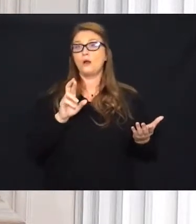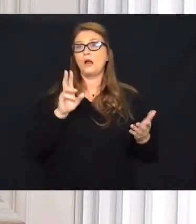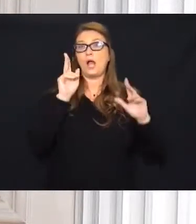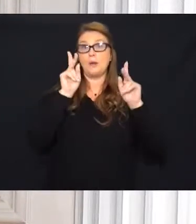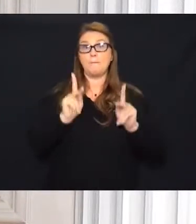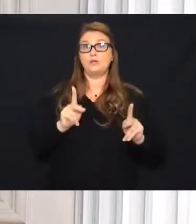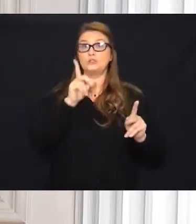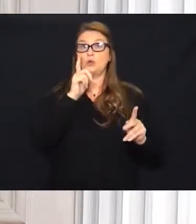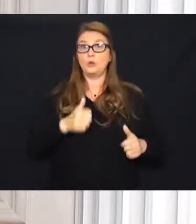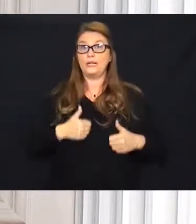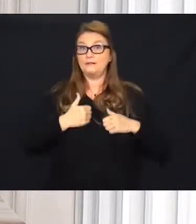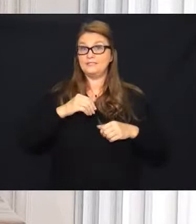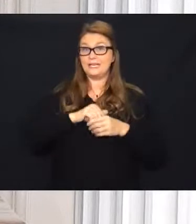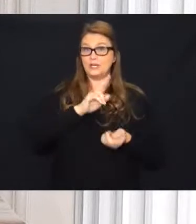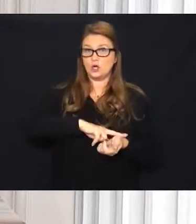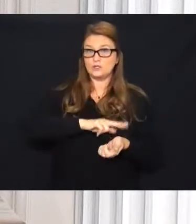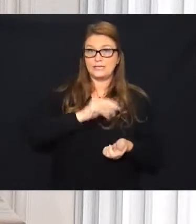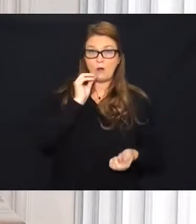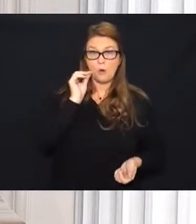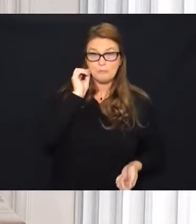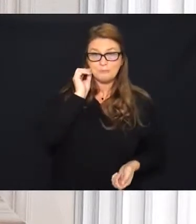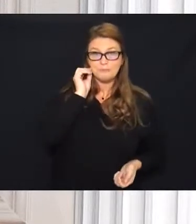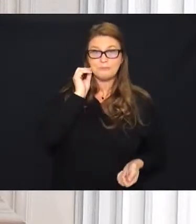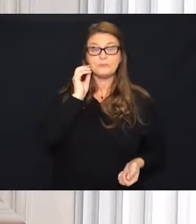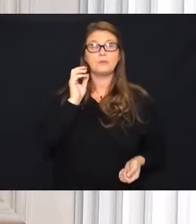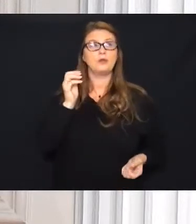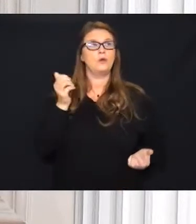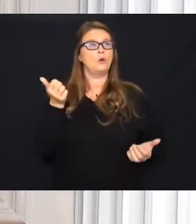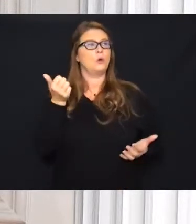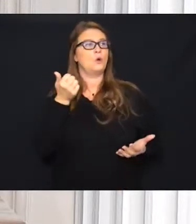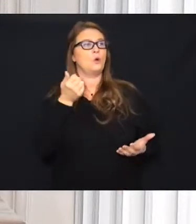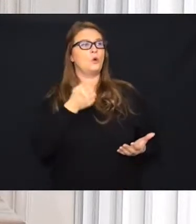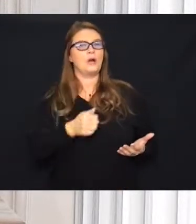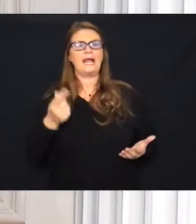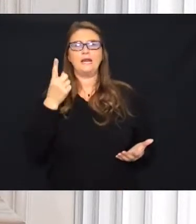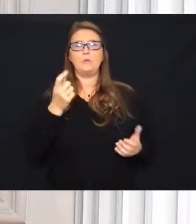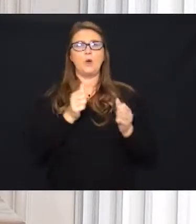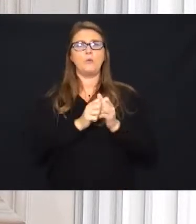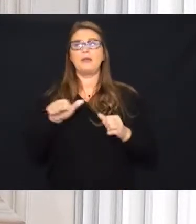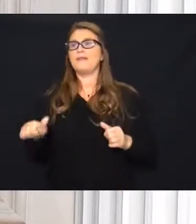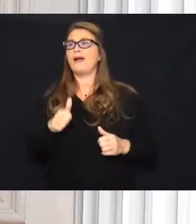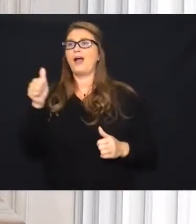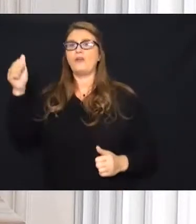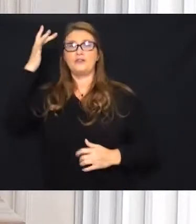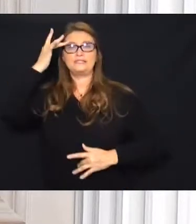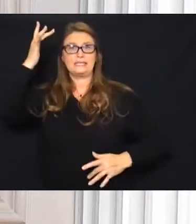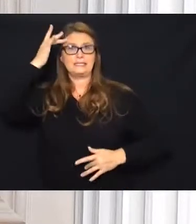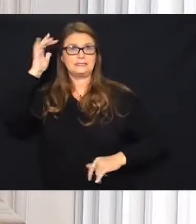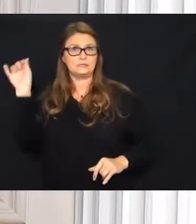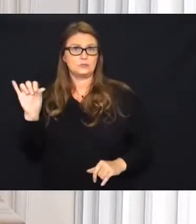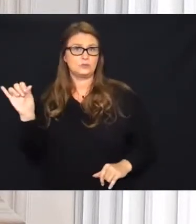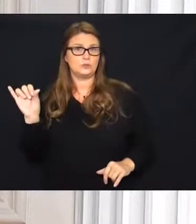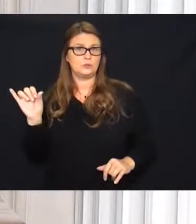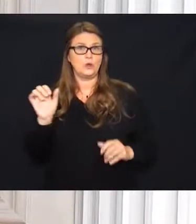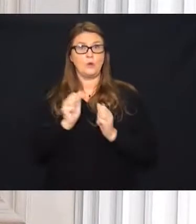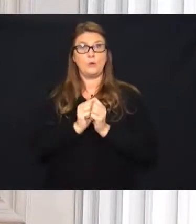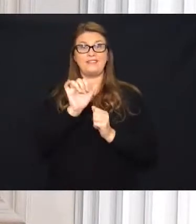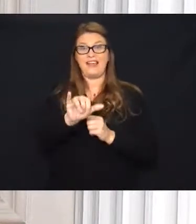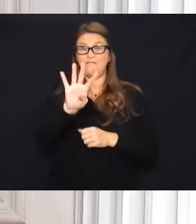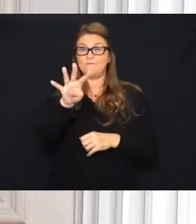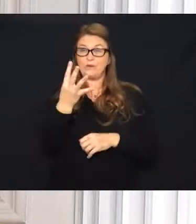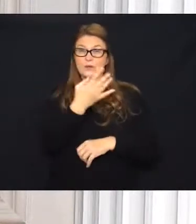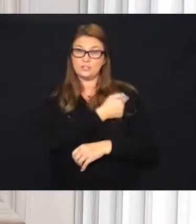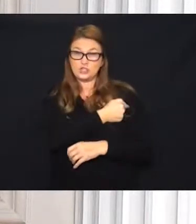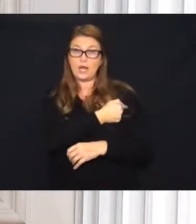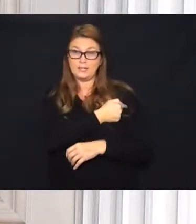resident of a nursing home, or anyone who has an immunocompromising disease with the 4th dose. And they found